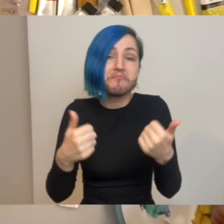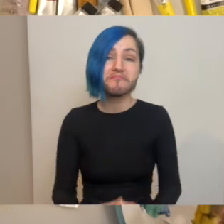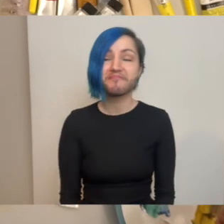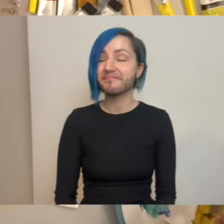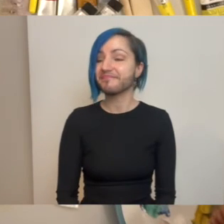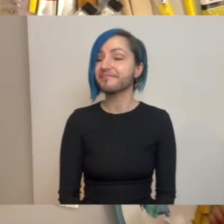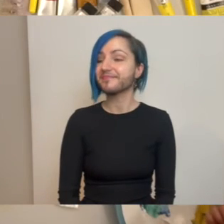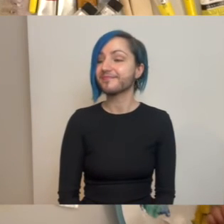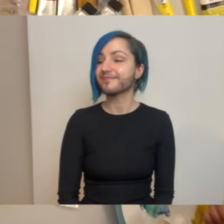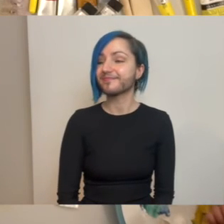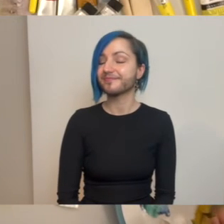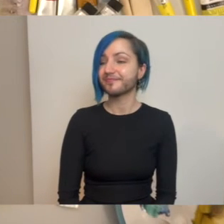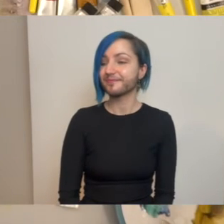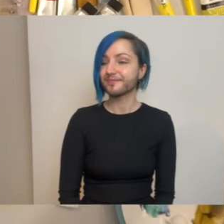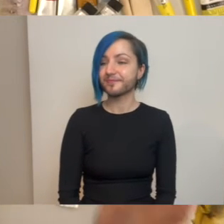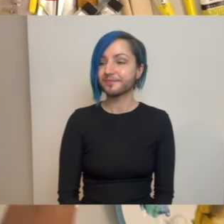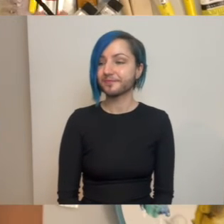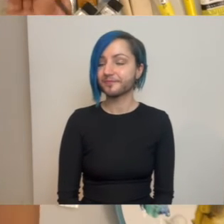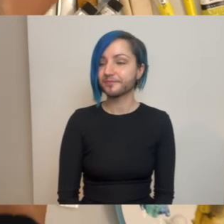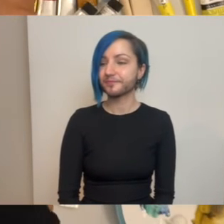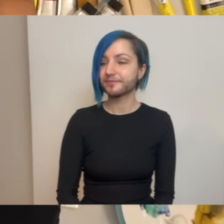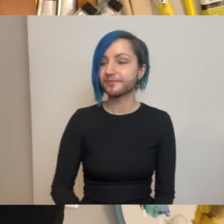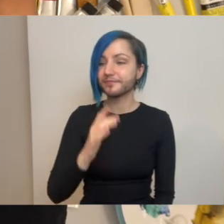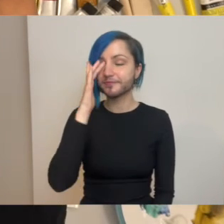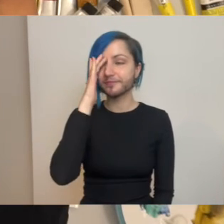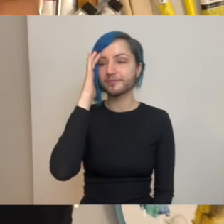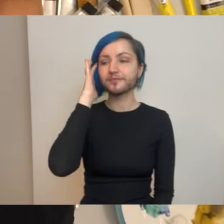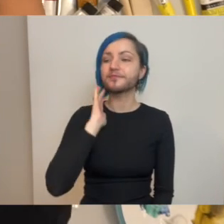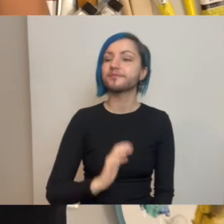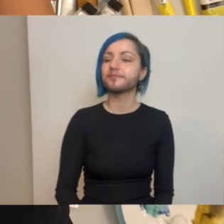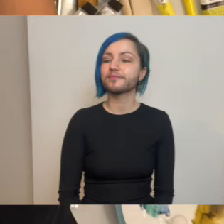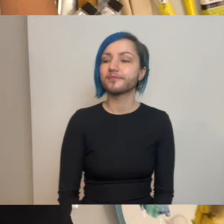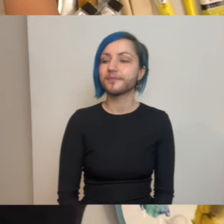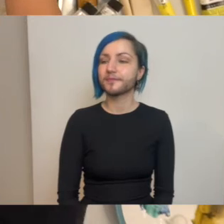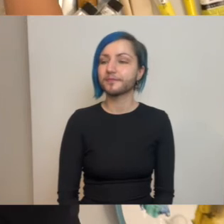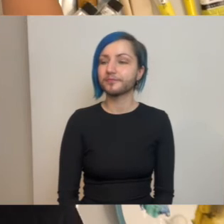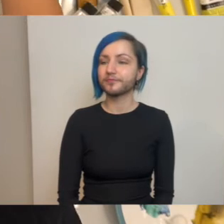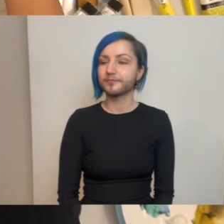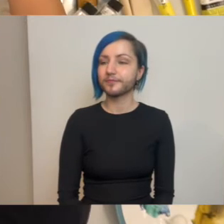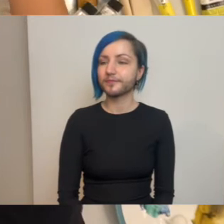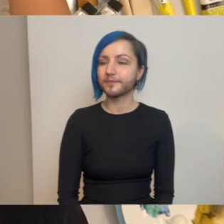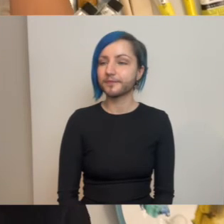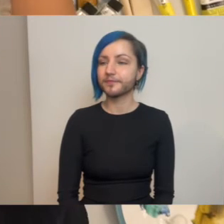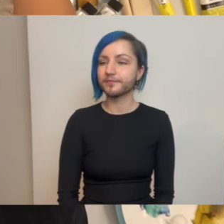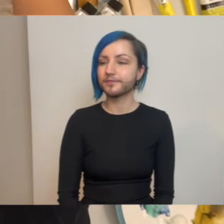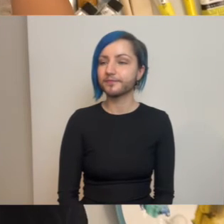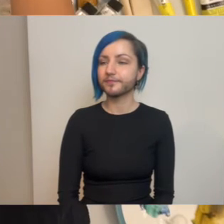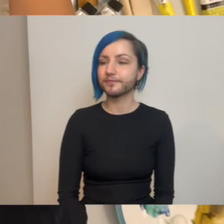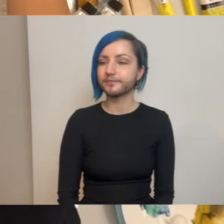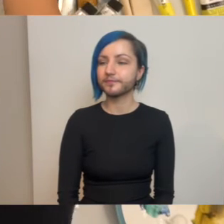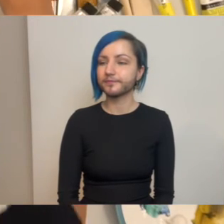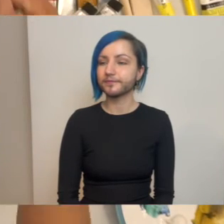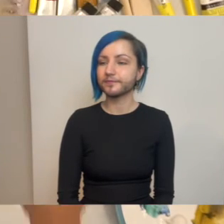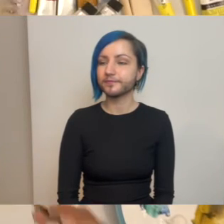strangely, as I was saying, as a beach. And now we're somewhere